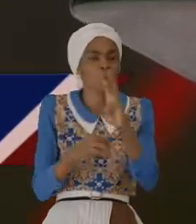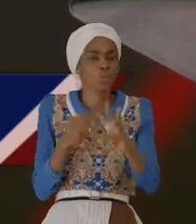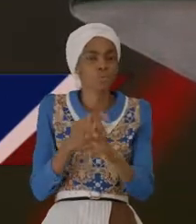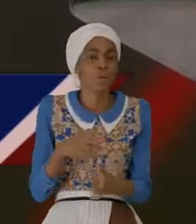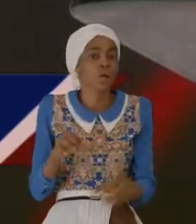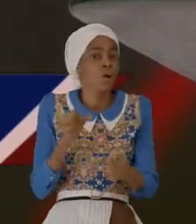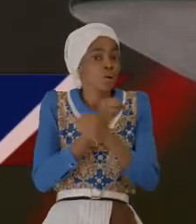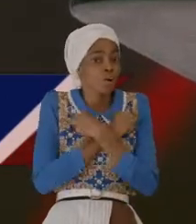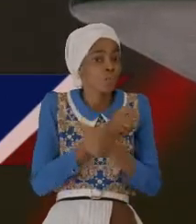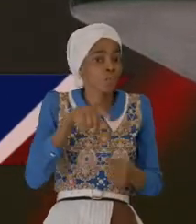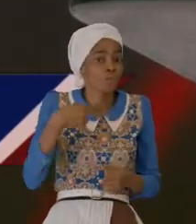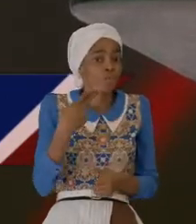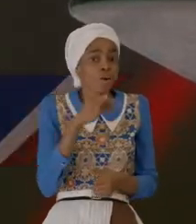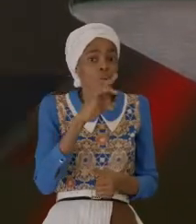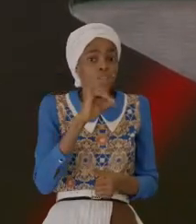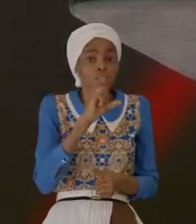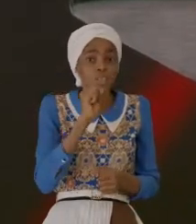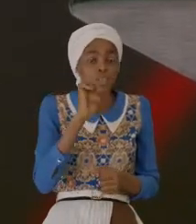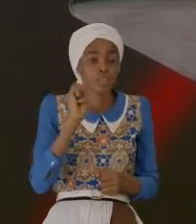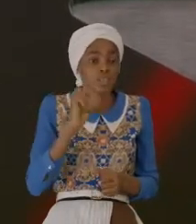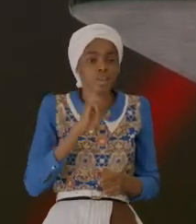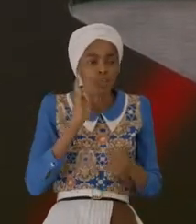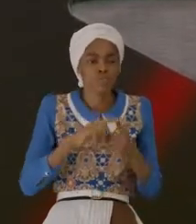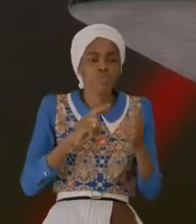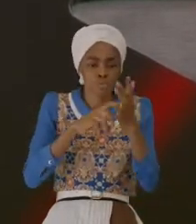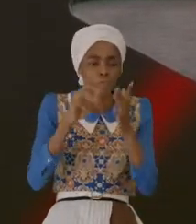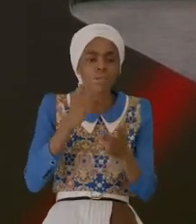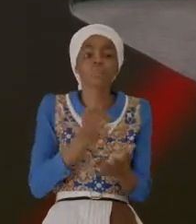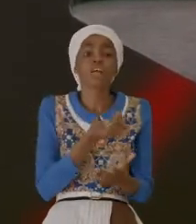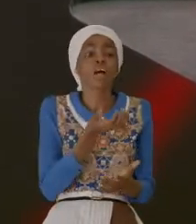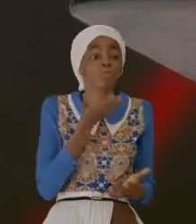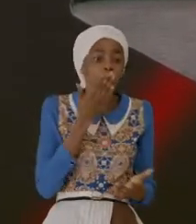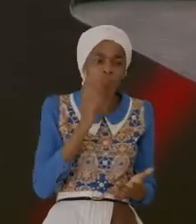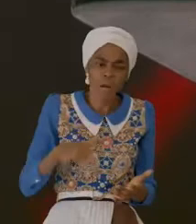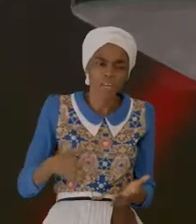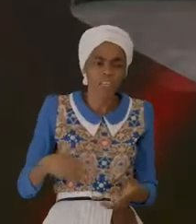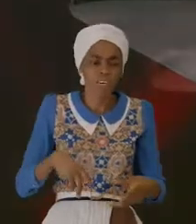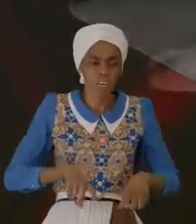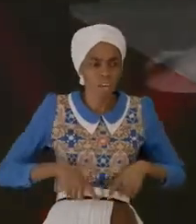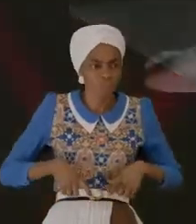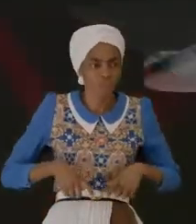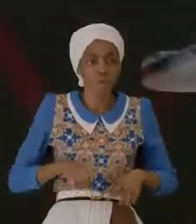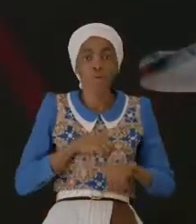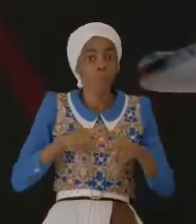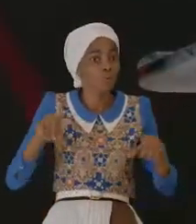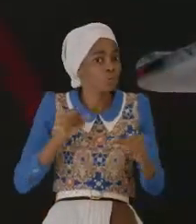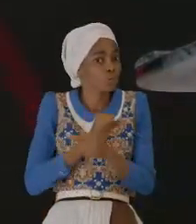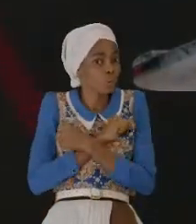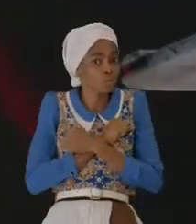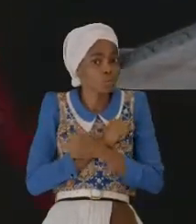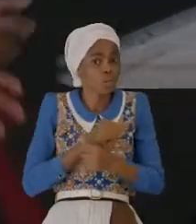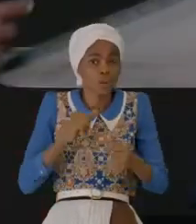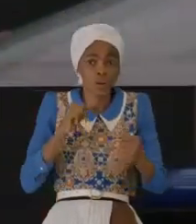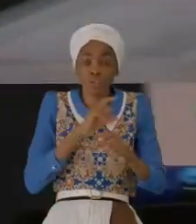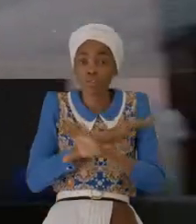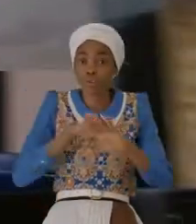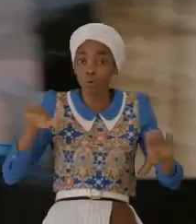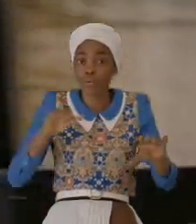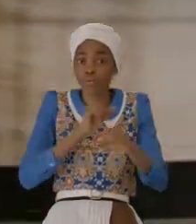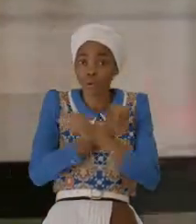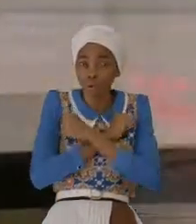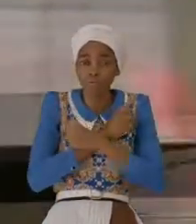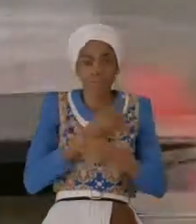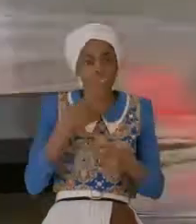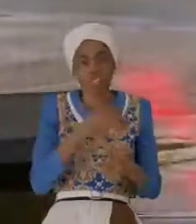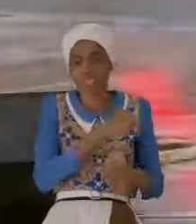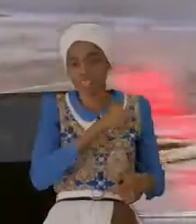the error of their way but don't love them and love their circumcision love not the world love the people